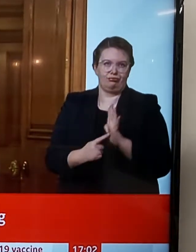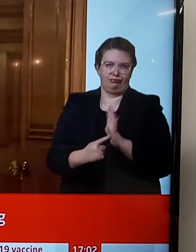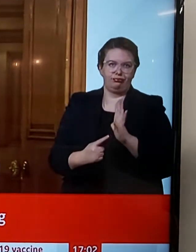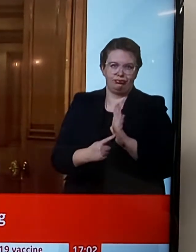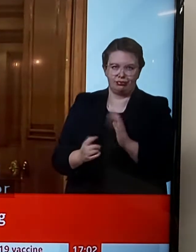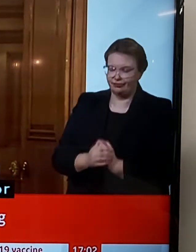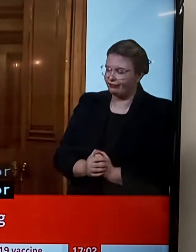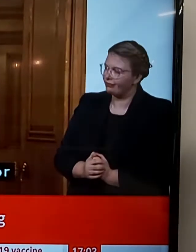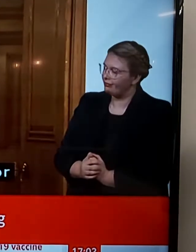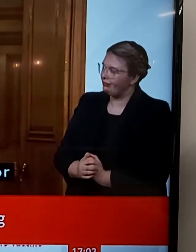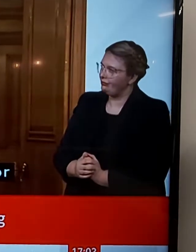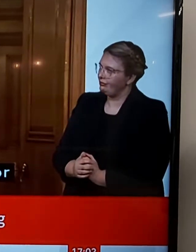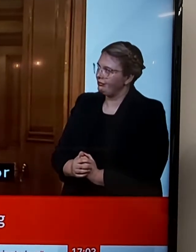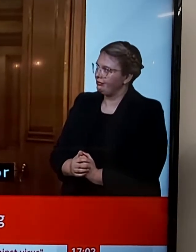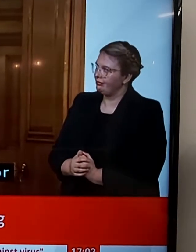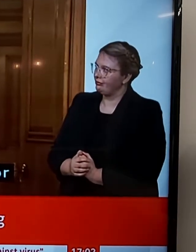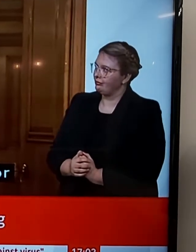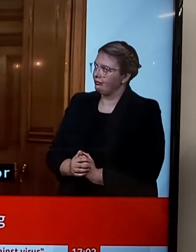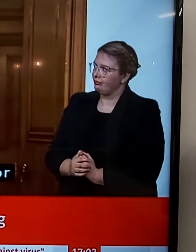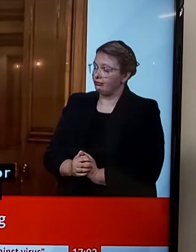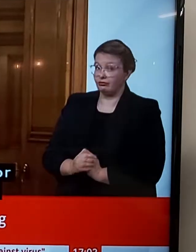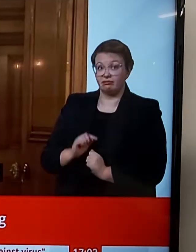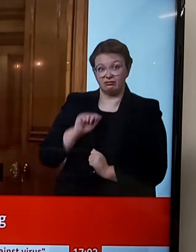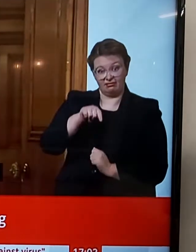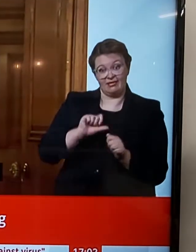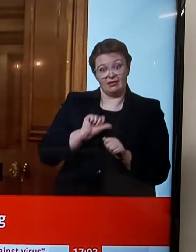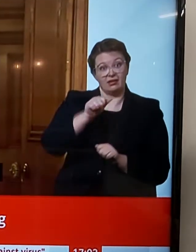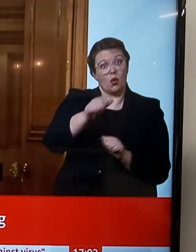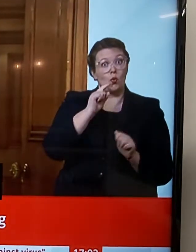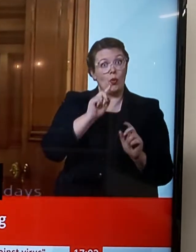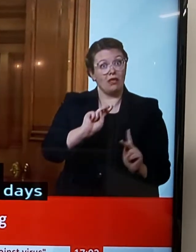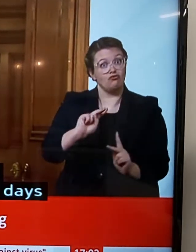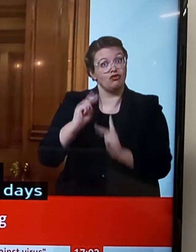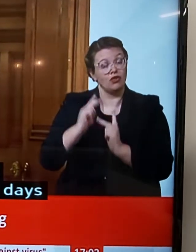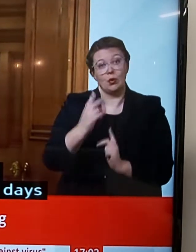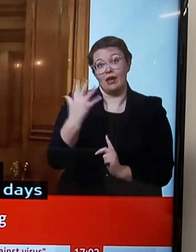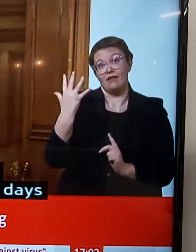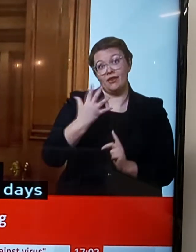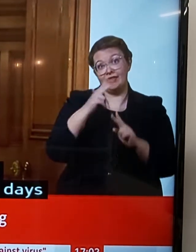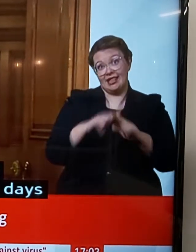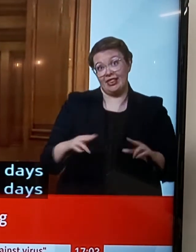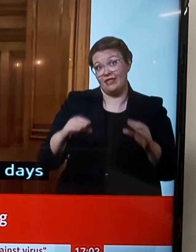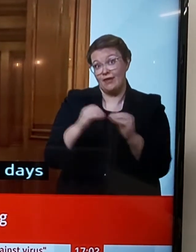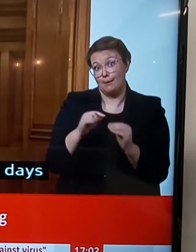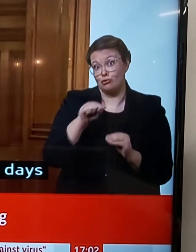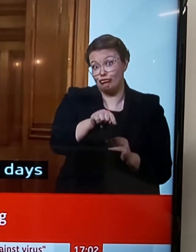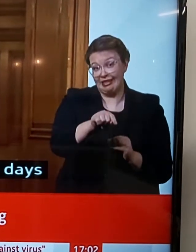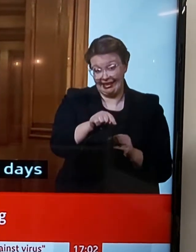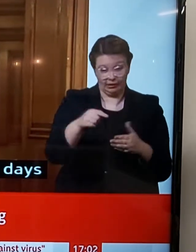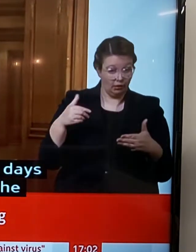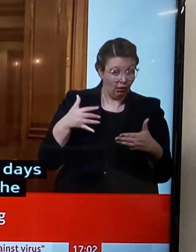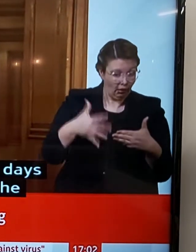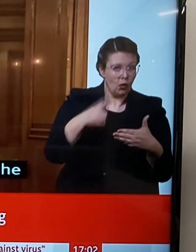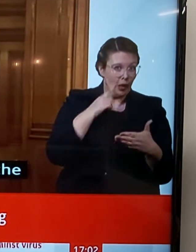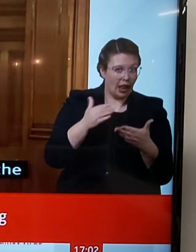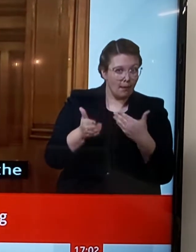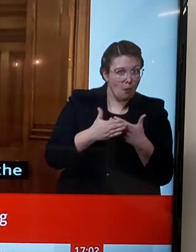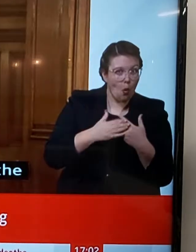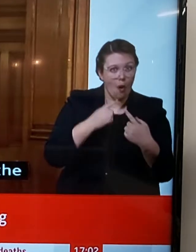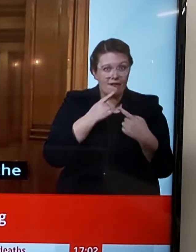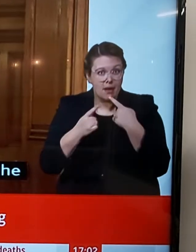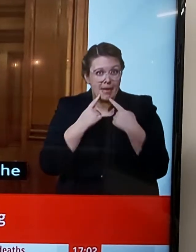days leading up to our review point in the week of the 15th of February, we will be accumulating even more data,